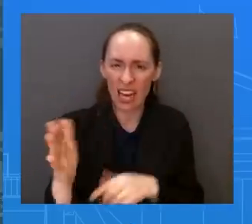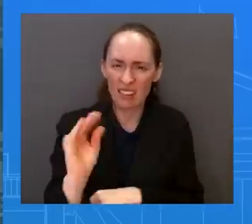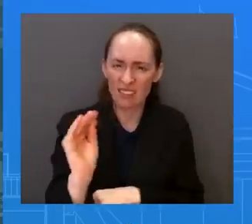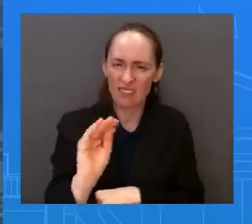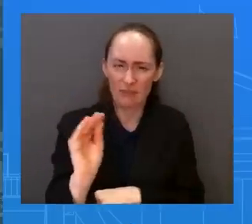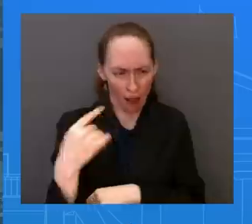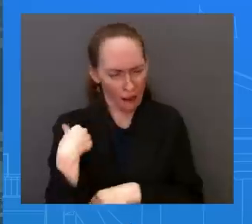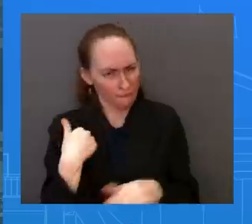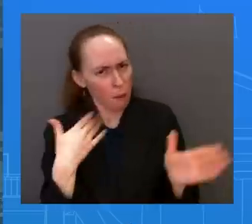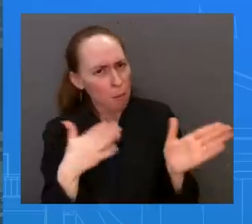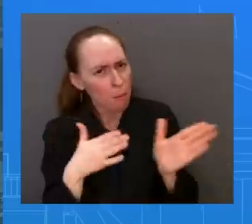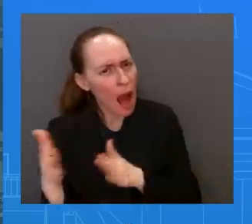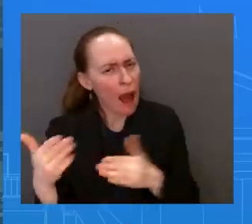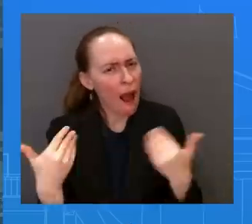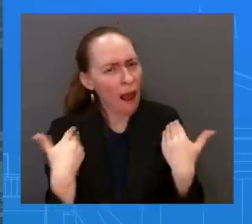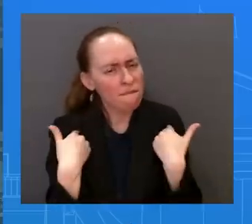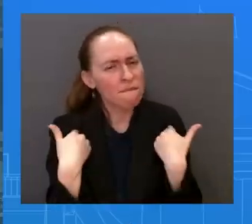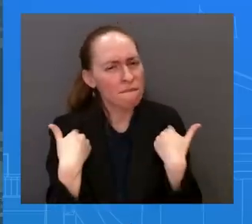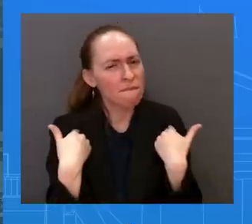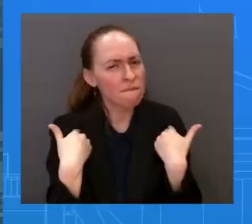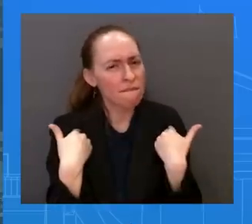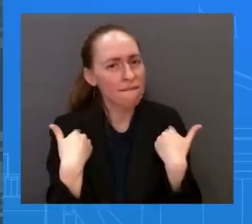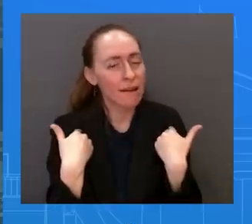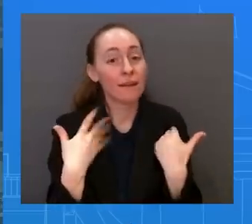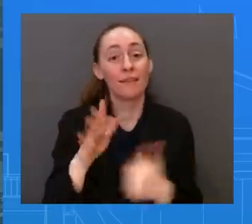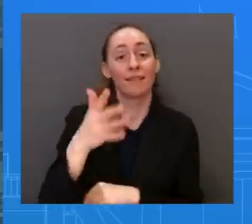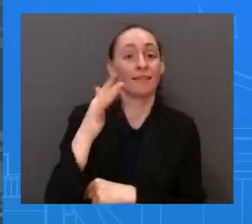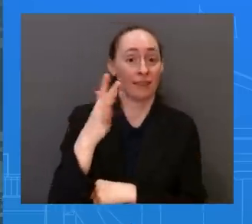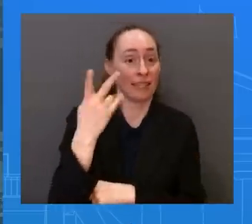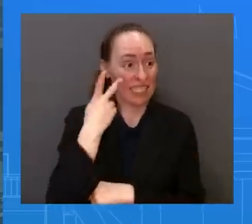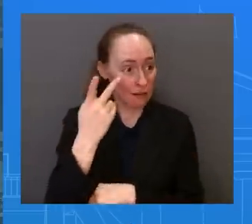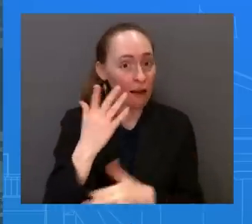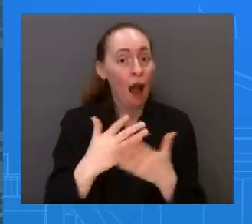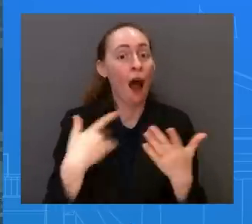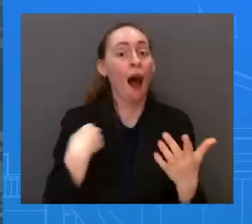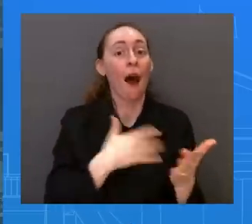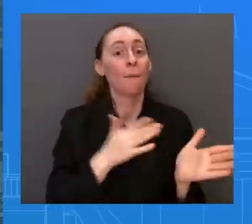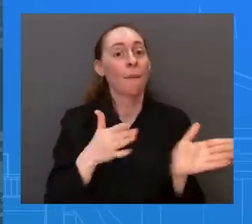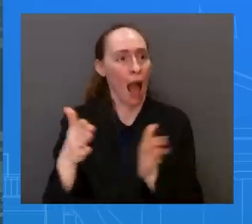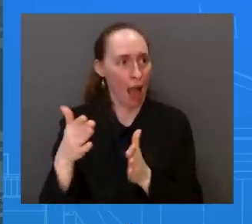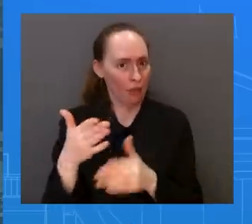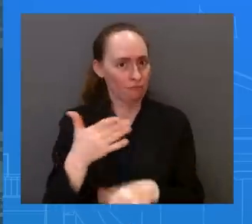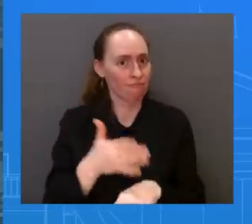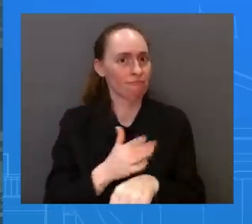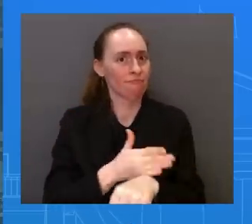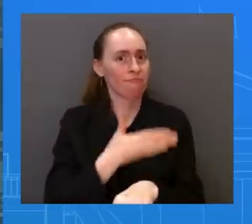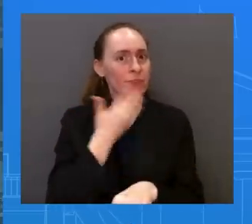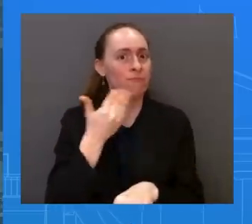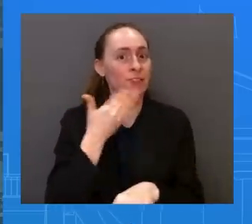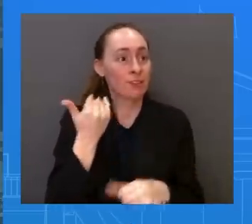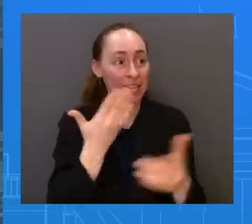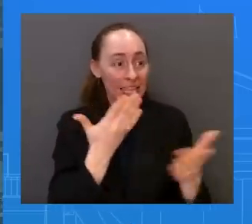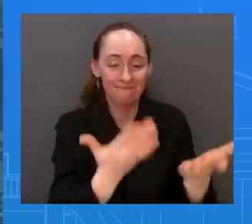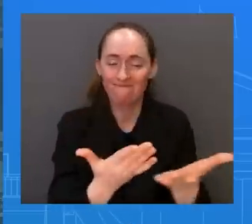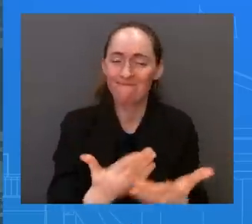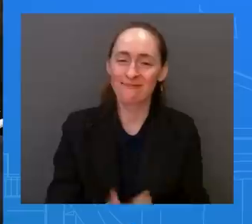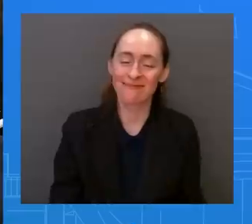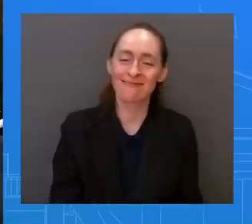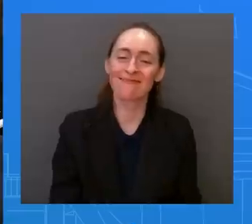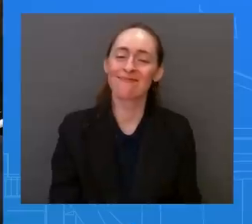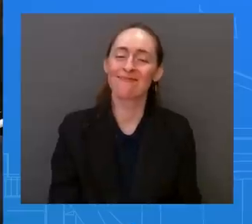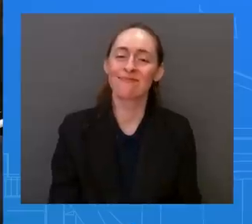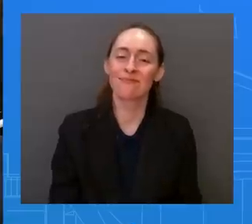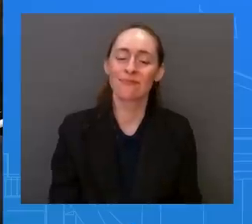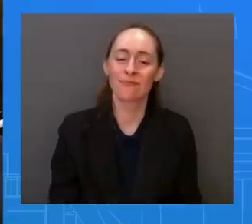our plan is indeed working. All right. Go ahead, see, kick us off. Thanks, Karine. Just a bit of housekeeping. Give an update on when the president will be coming back from